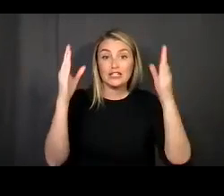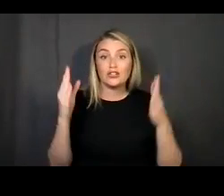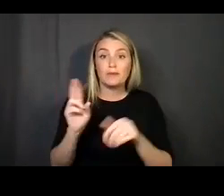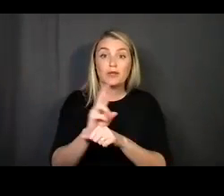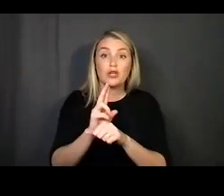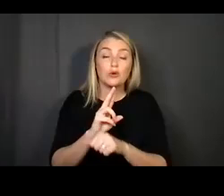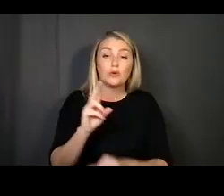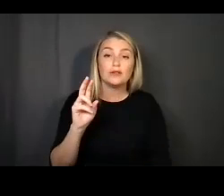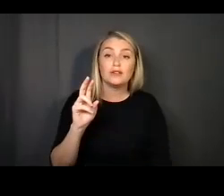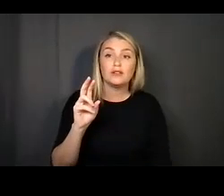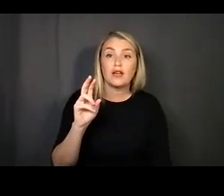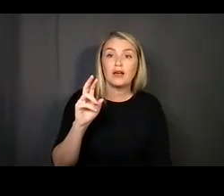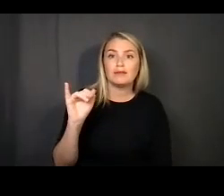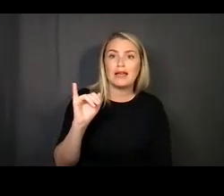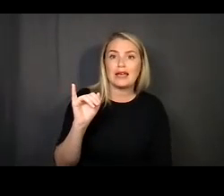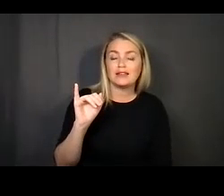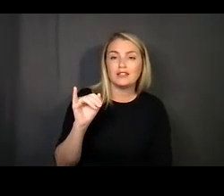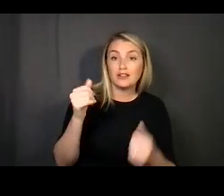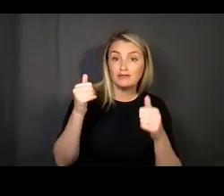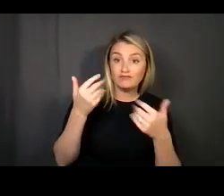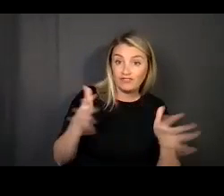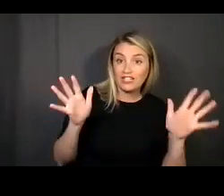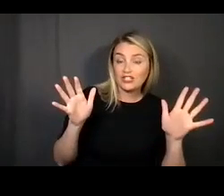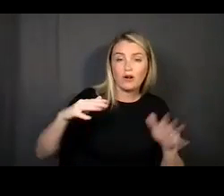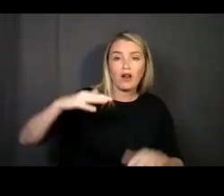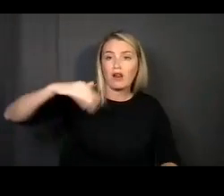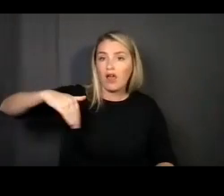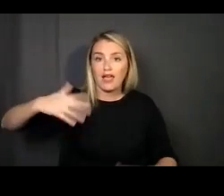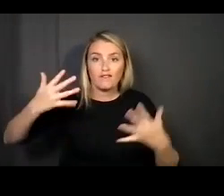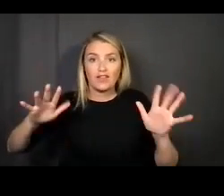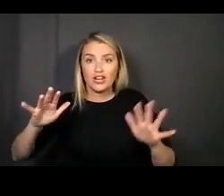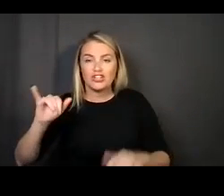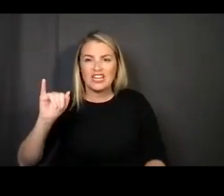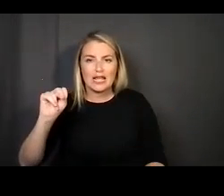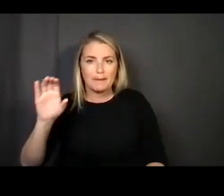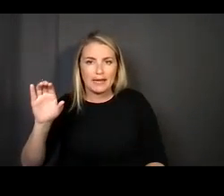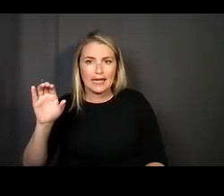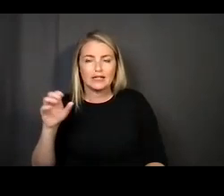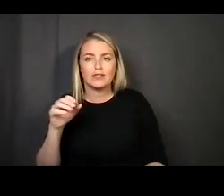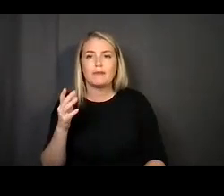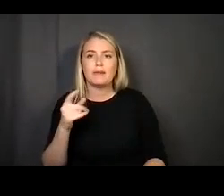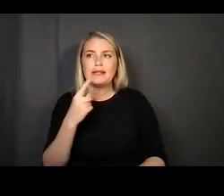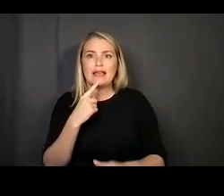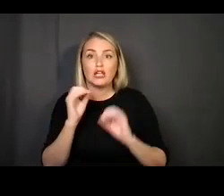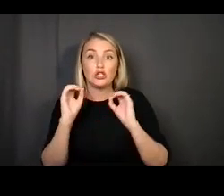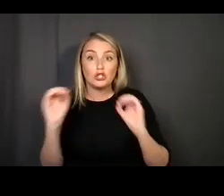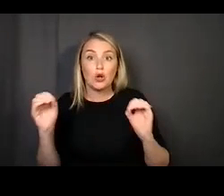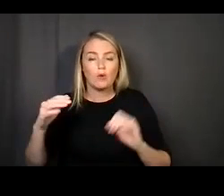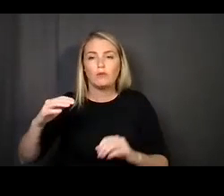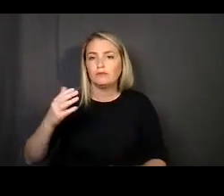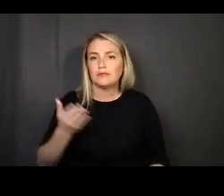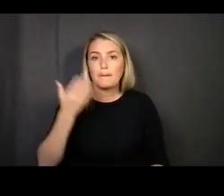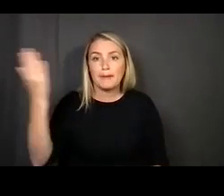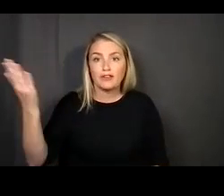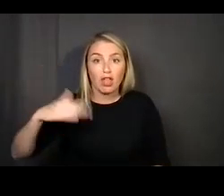they may go and check off Van a alternate, or ver they may have solamente for those completo external o apps like no incompleto submission. So they